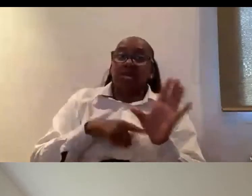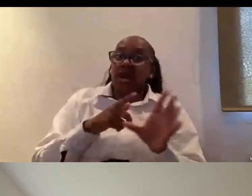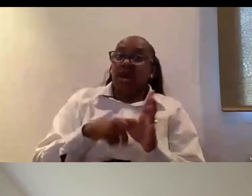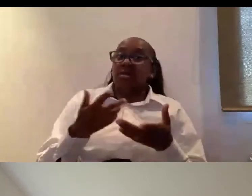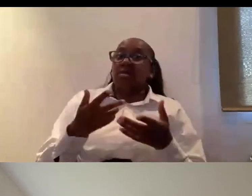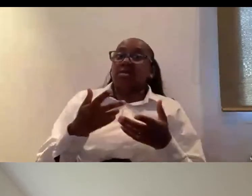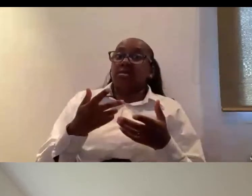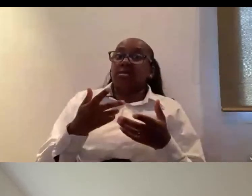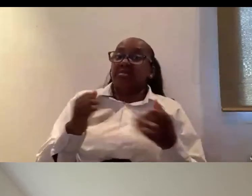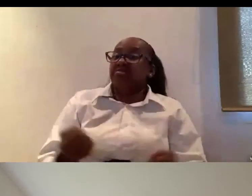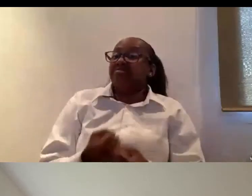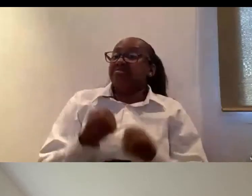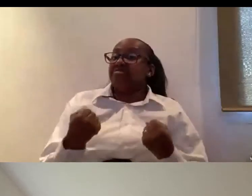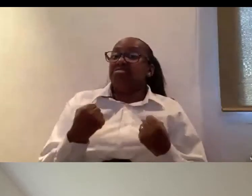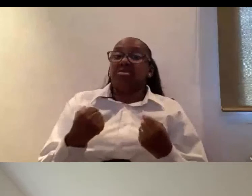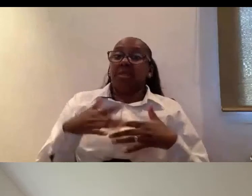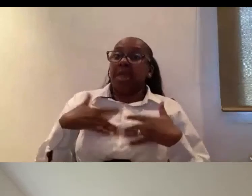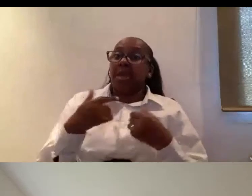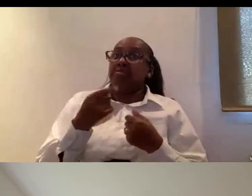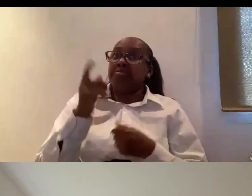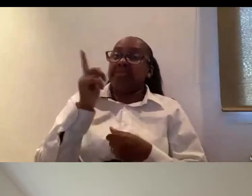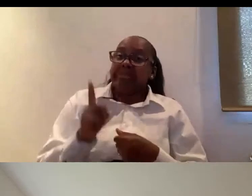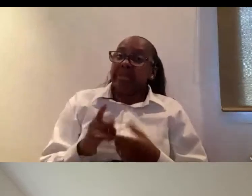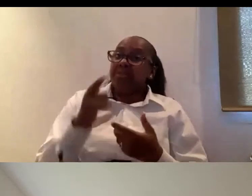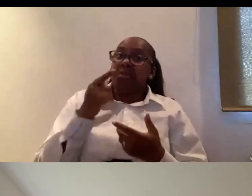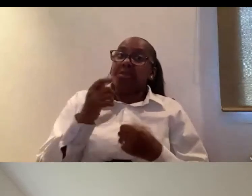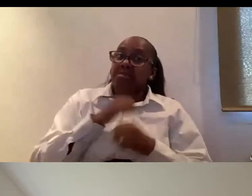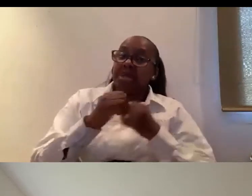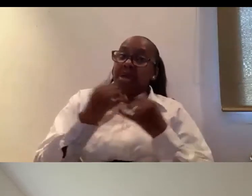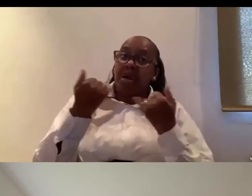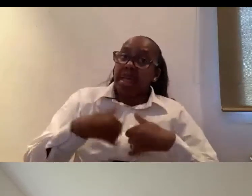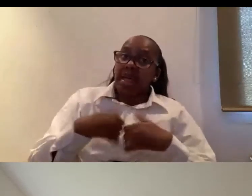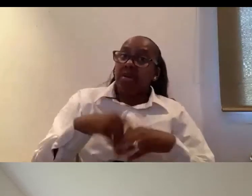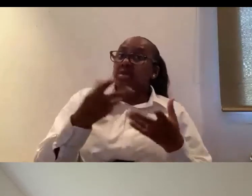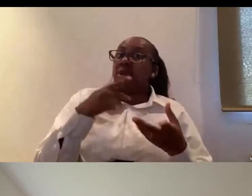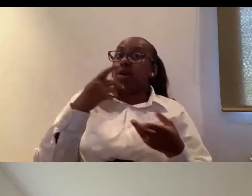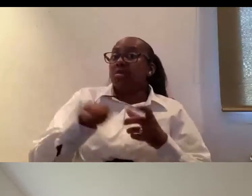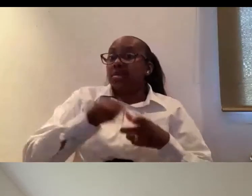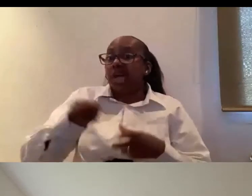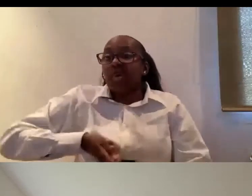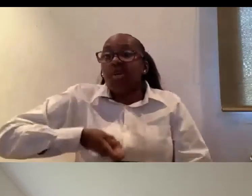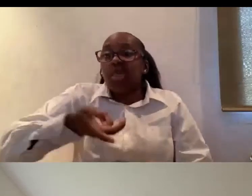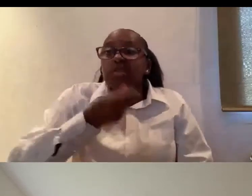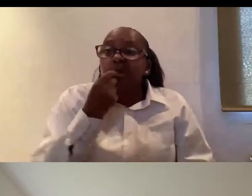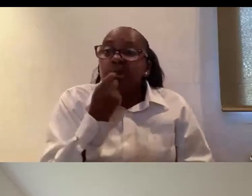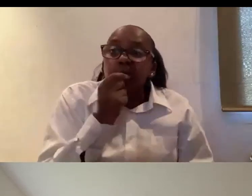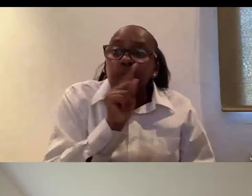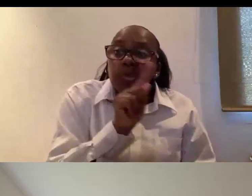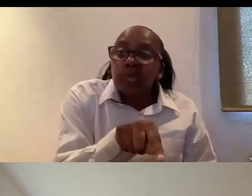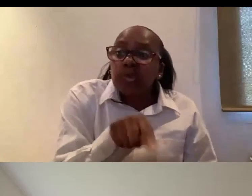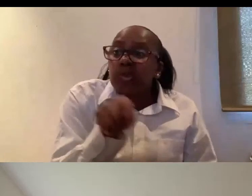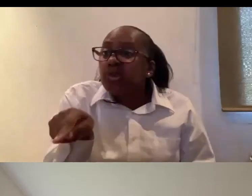sick with COVID-19, and to not have the vaccine is to roll the dice. And given that the vaccine's available, doesn't make